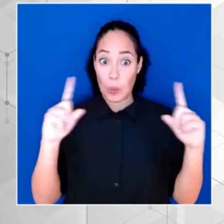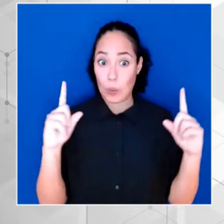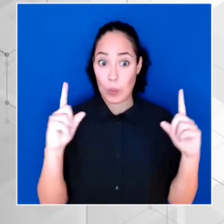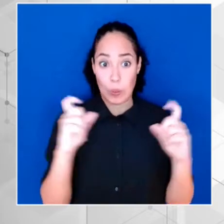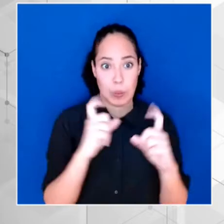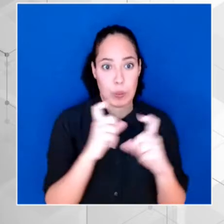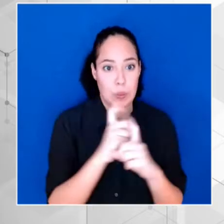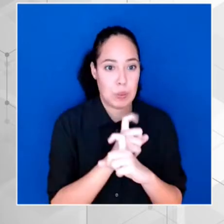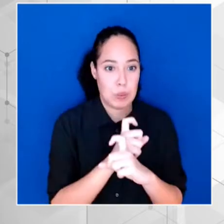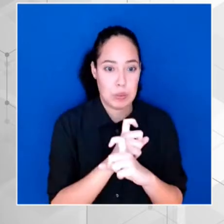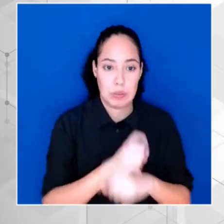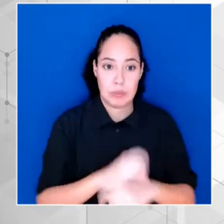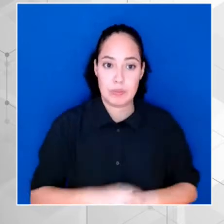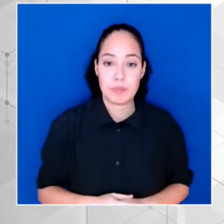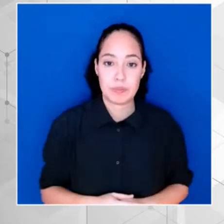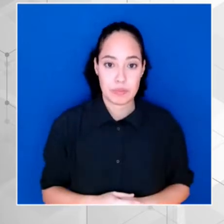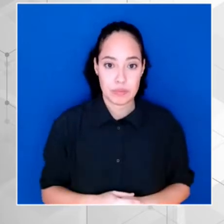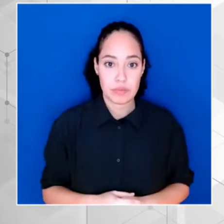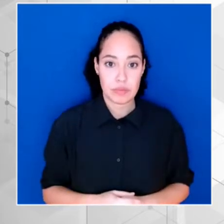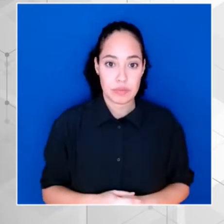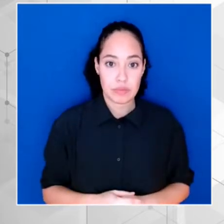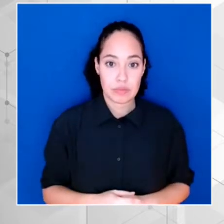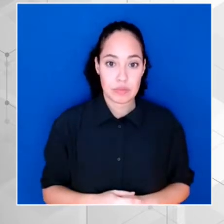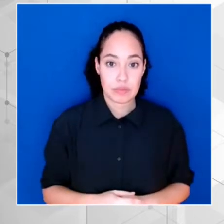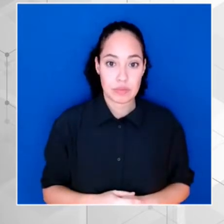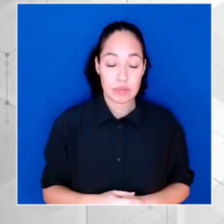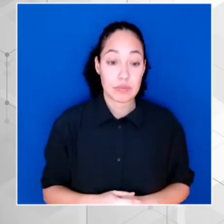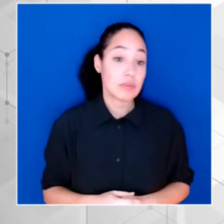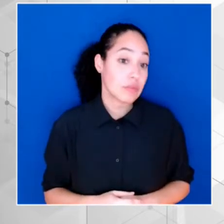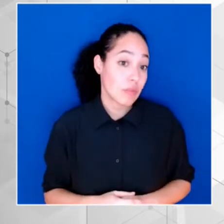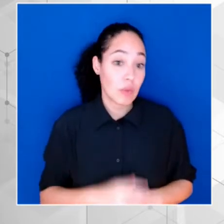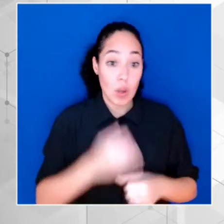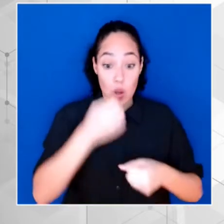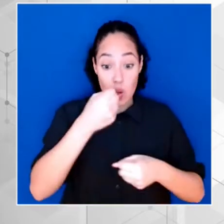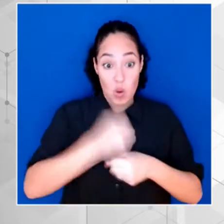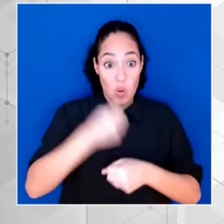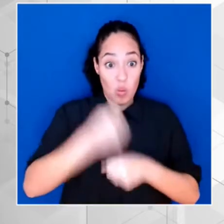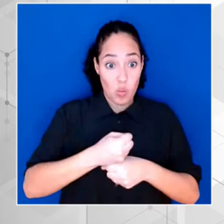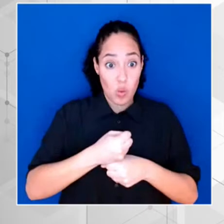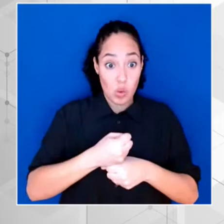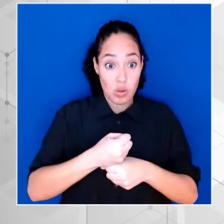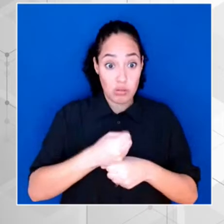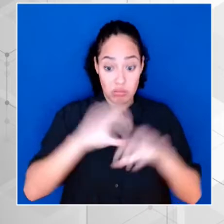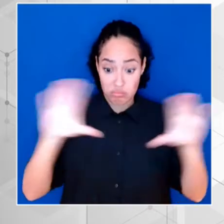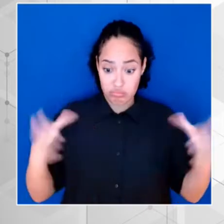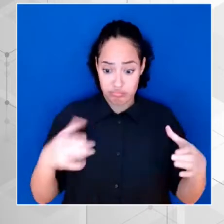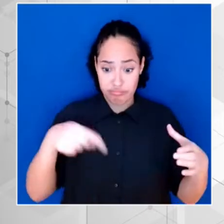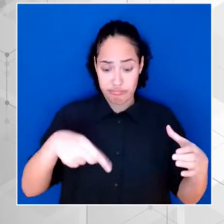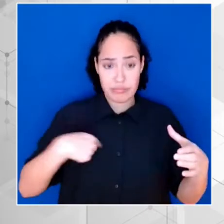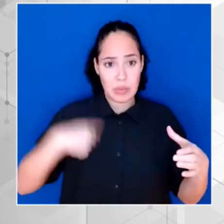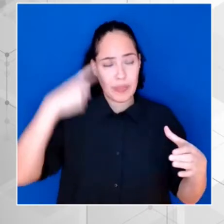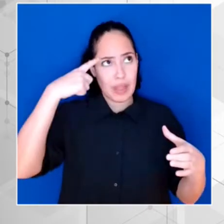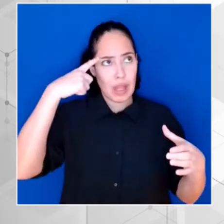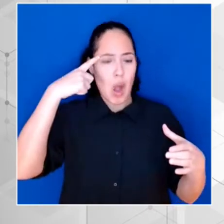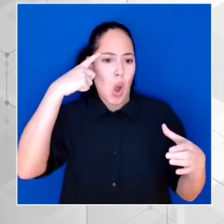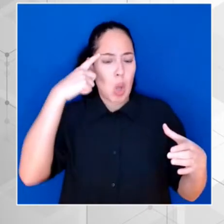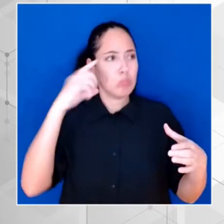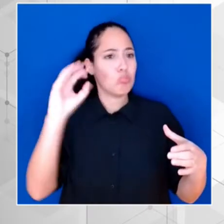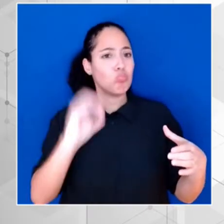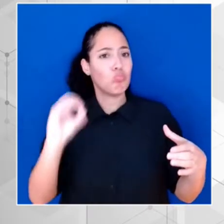levels. In your workplace, don't assume, oh, we don't have anyone who's blind or deaf, nothing that we can